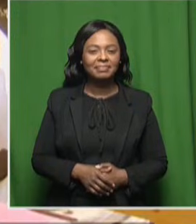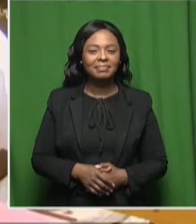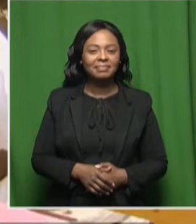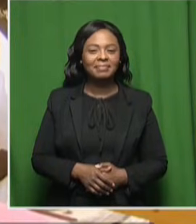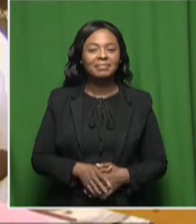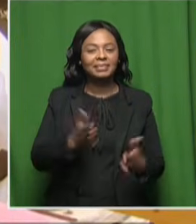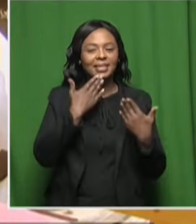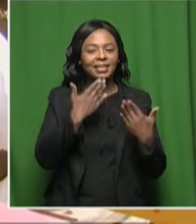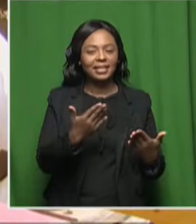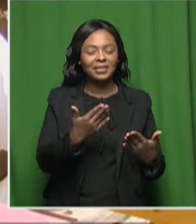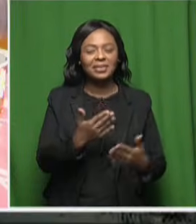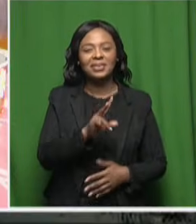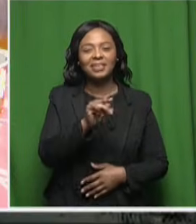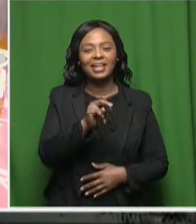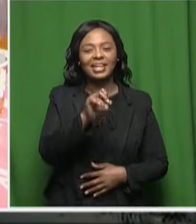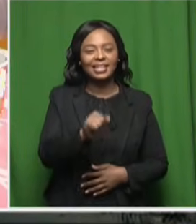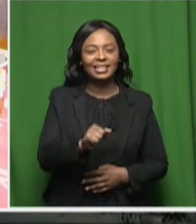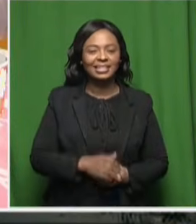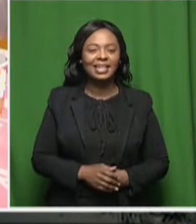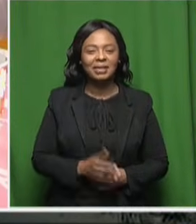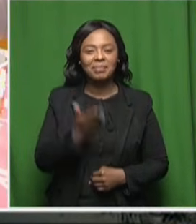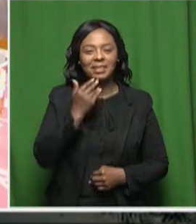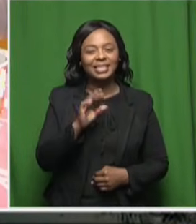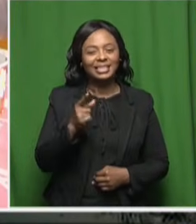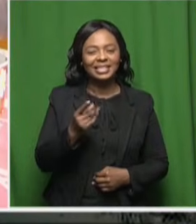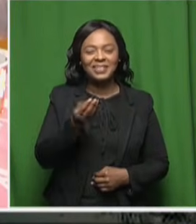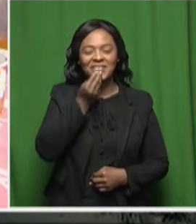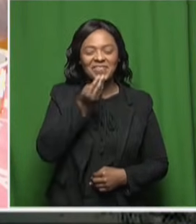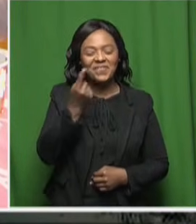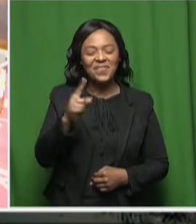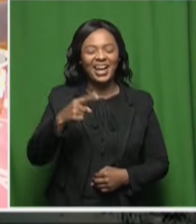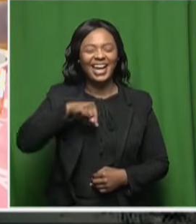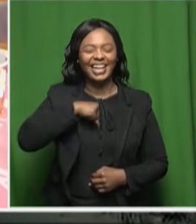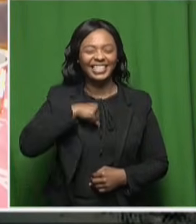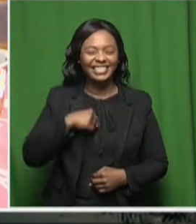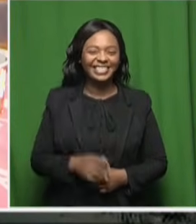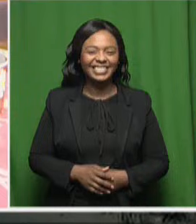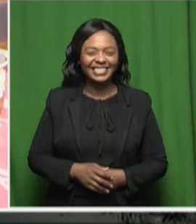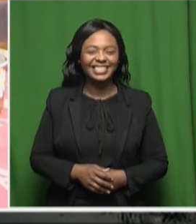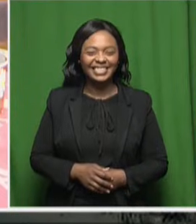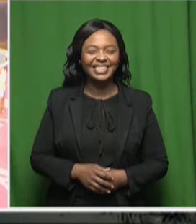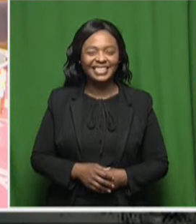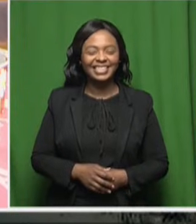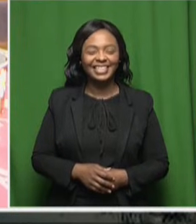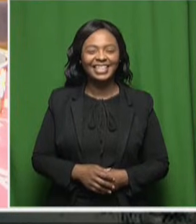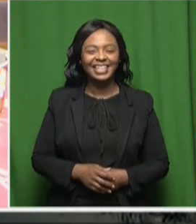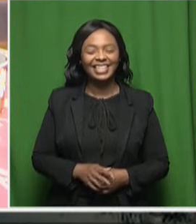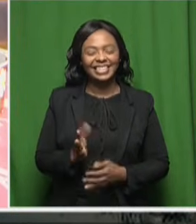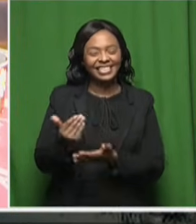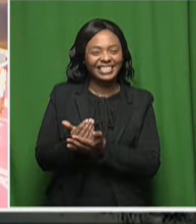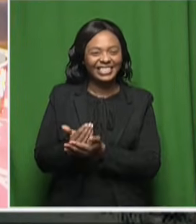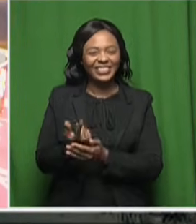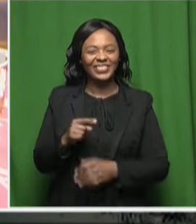Thanks, Vanessa. Perhaps you can have an extra bite there for us. It's definitely a nostalgic piece of food for me there.